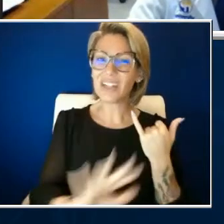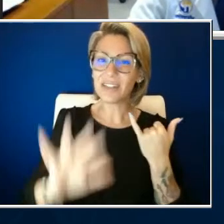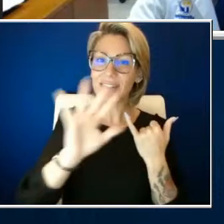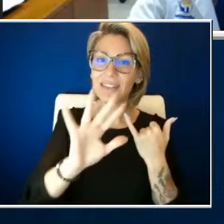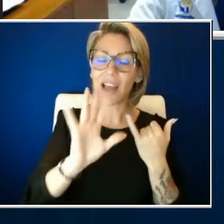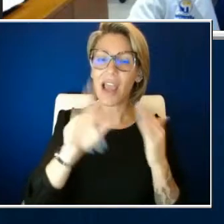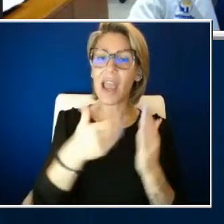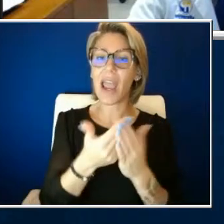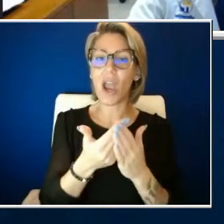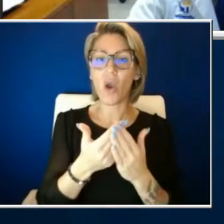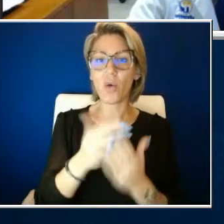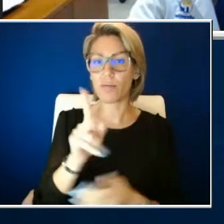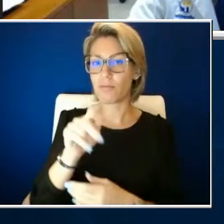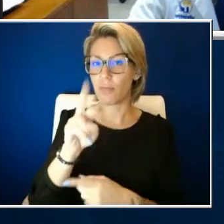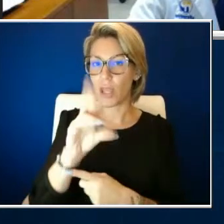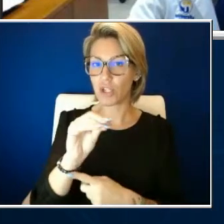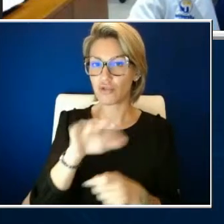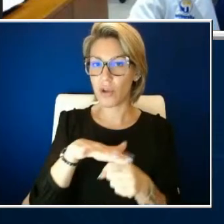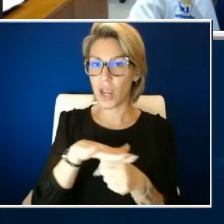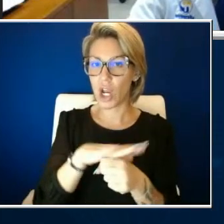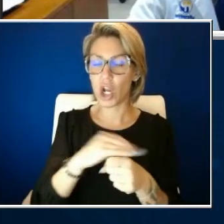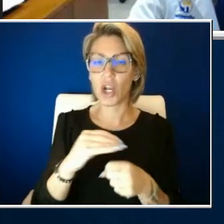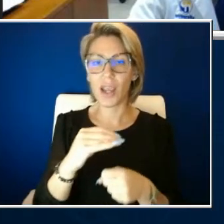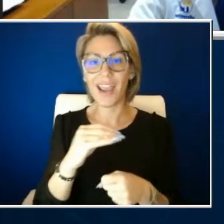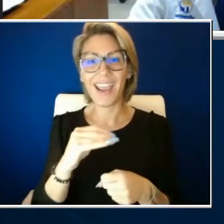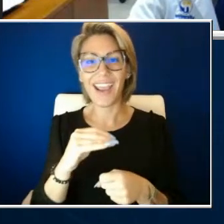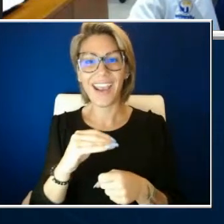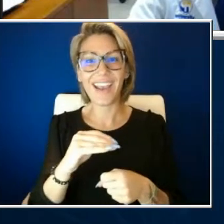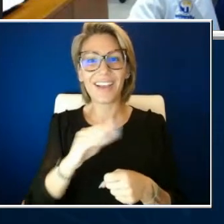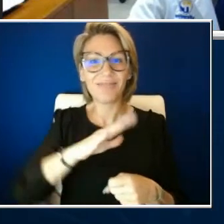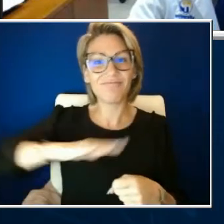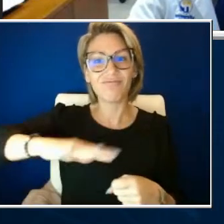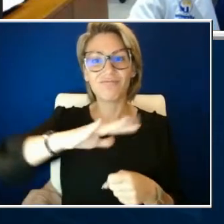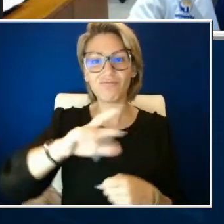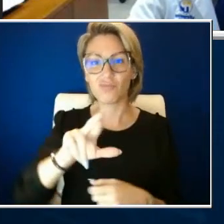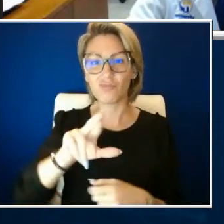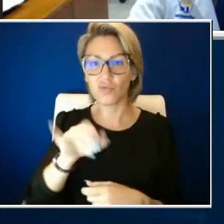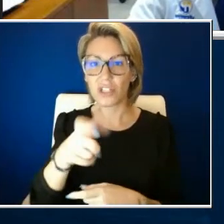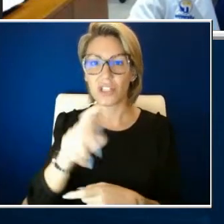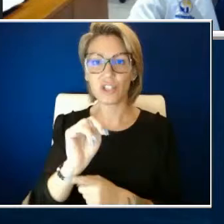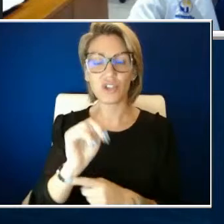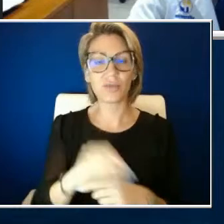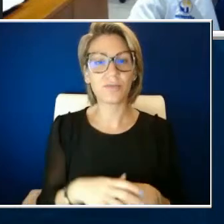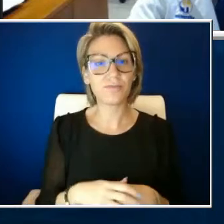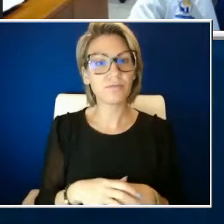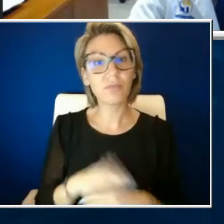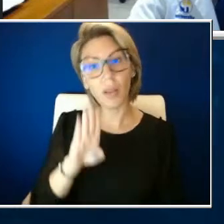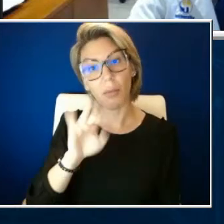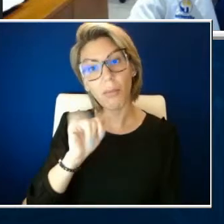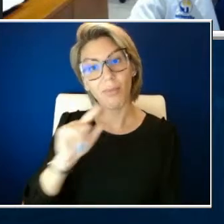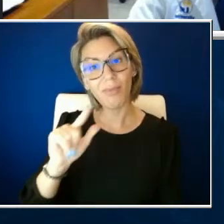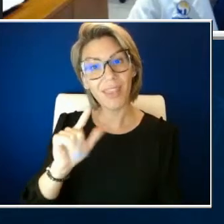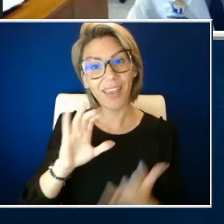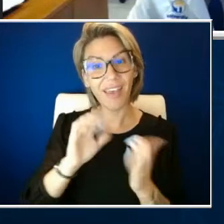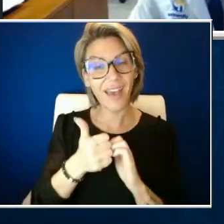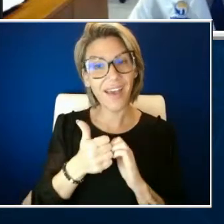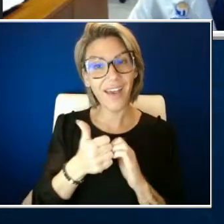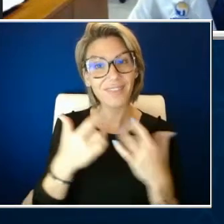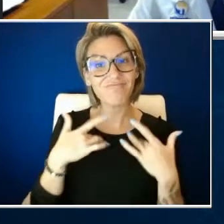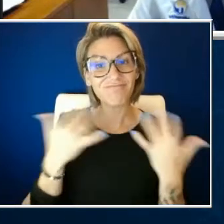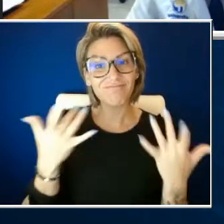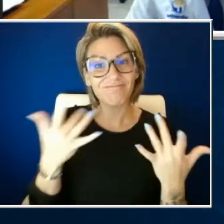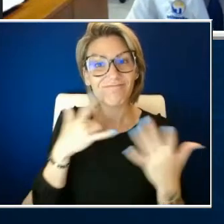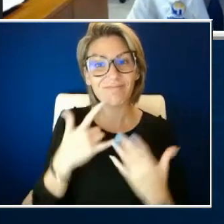metropolitan area and in our region. Let's start. Let me start, first of all, with Bill. Bill Gilbert, how are things going on up in St. Luke's?